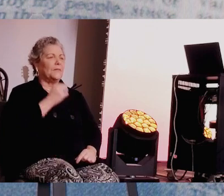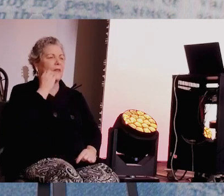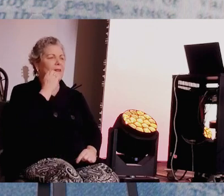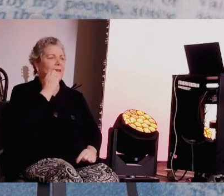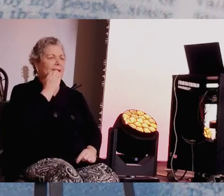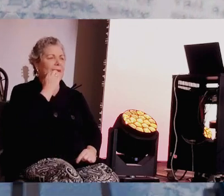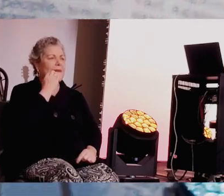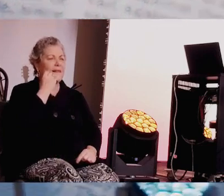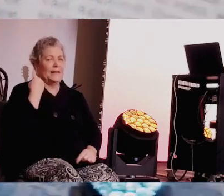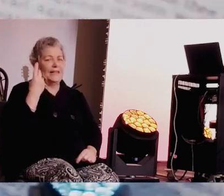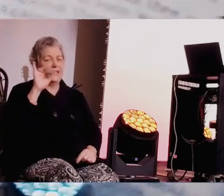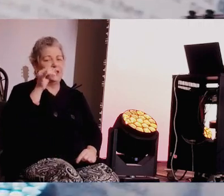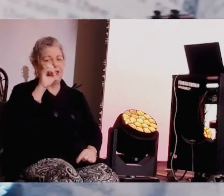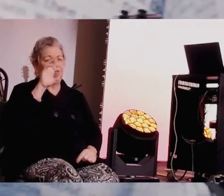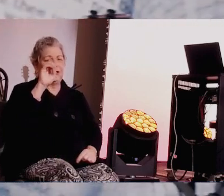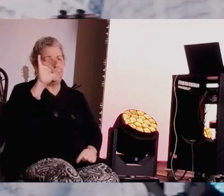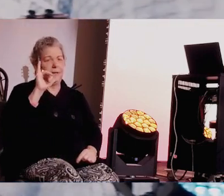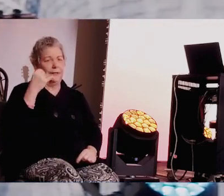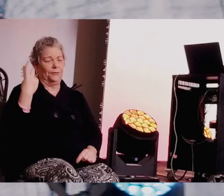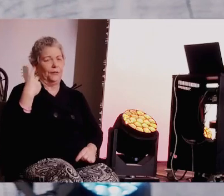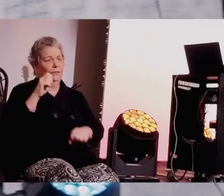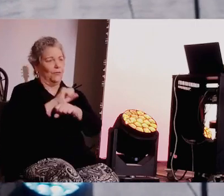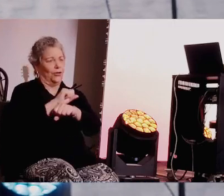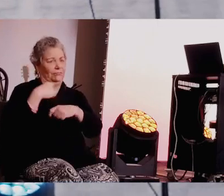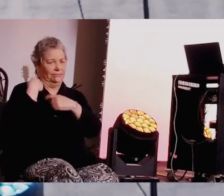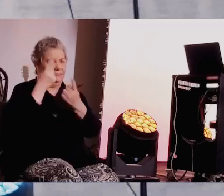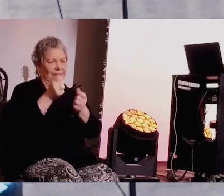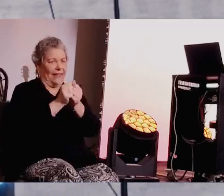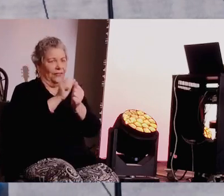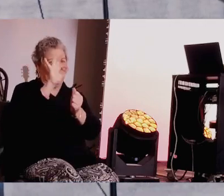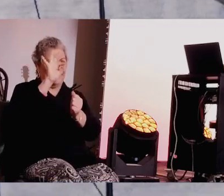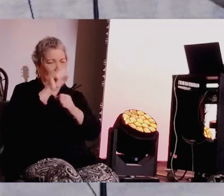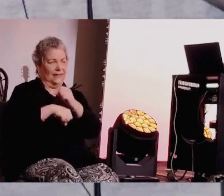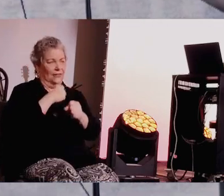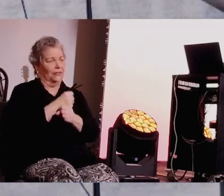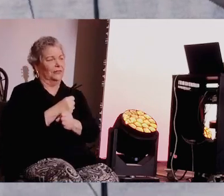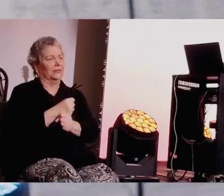I can tell you, Jeremy and I, we've worked together, what, 9 years now?